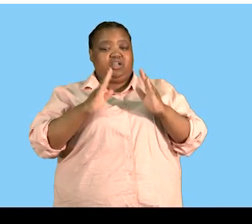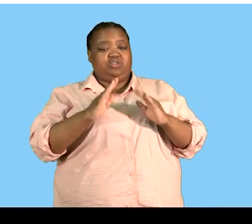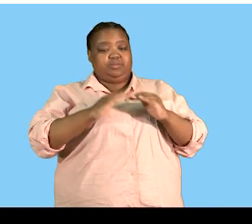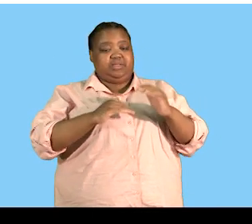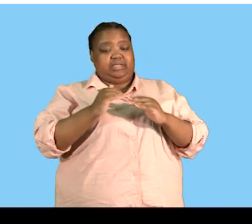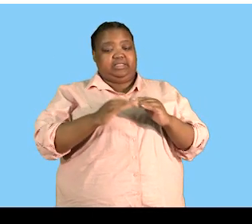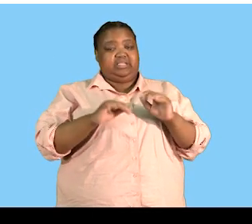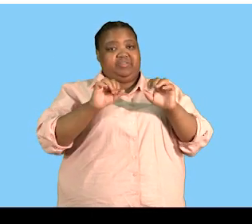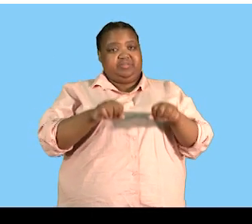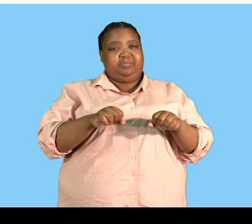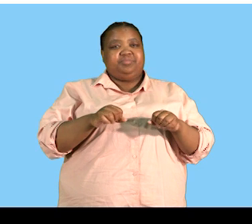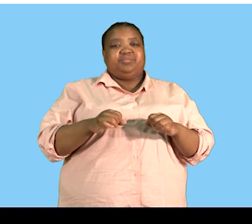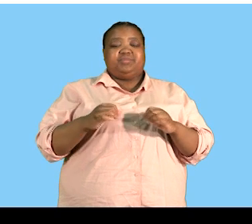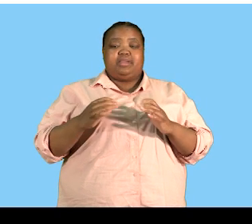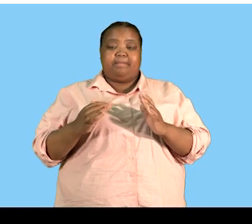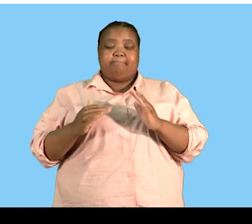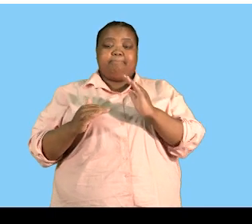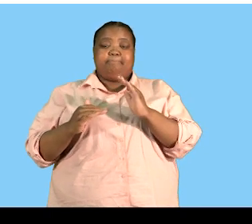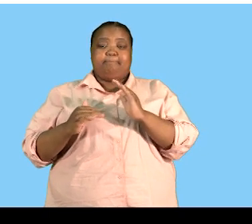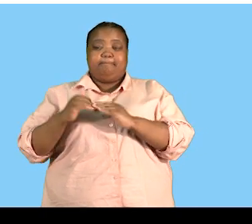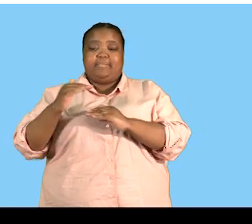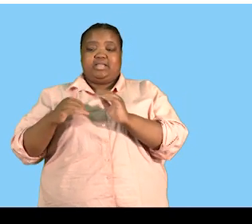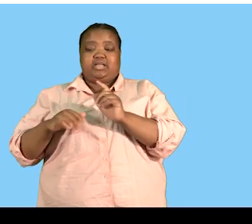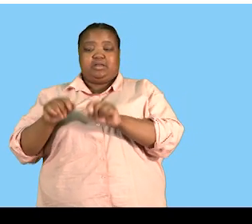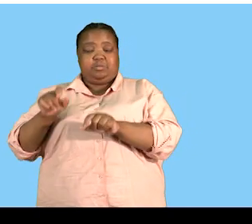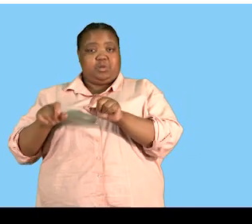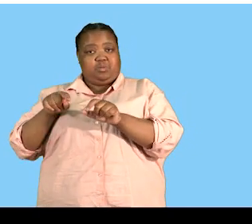used 50 bricks per square meter.